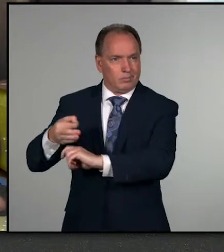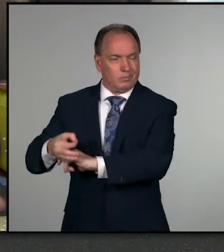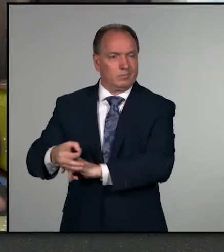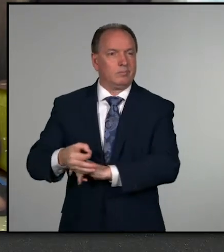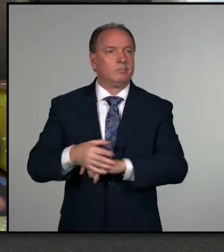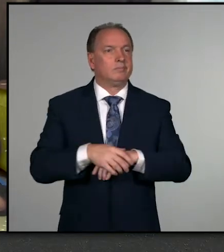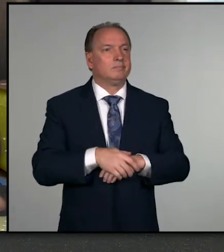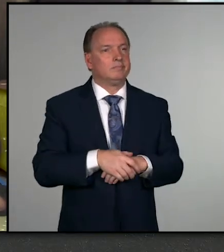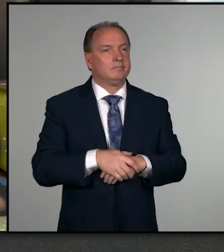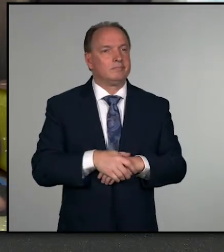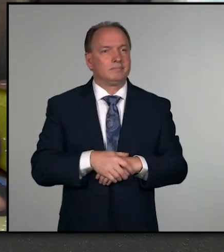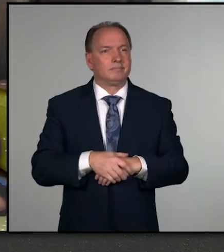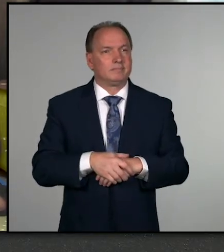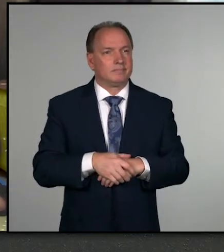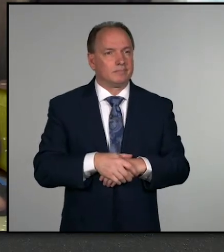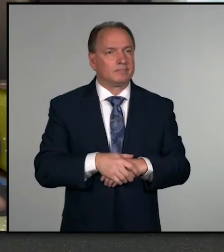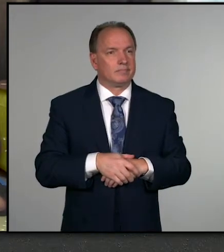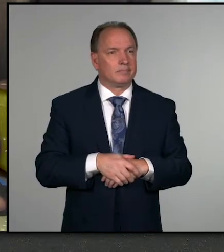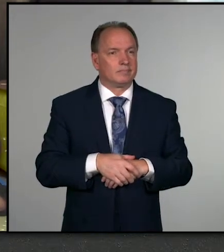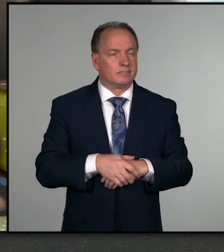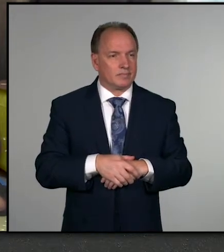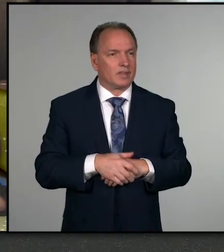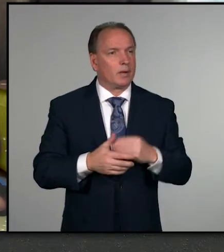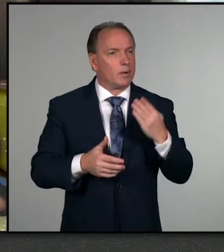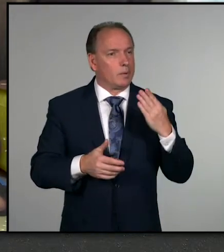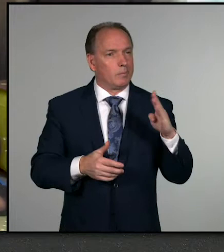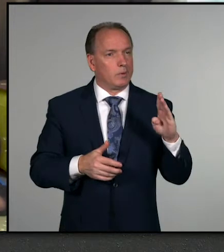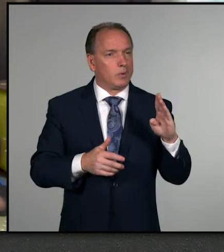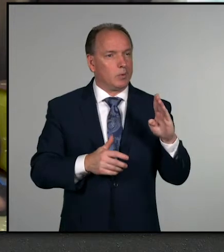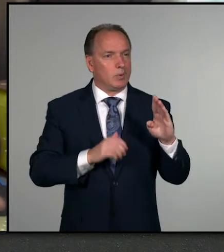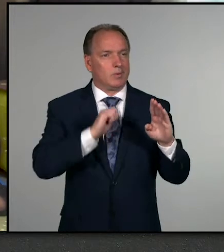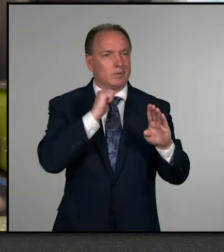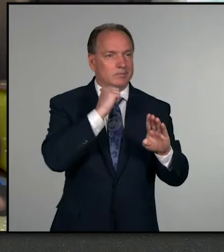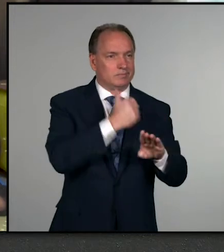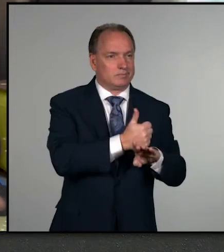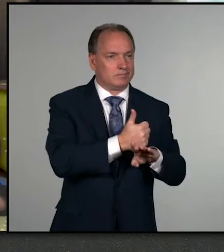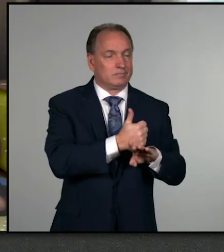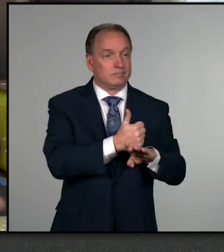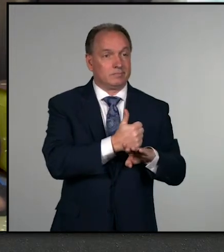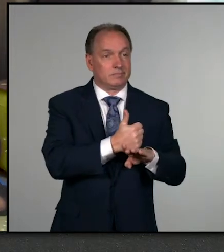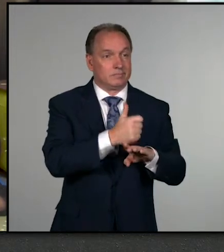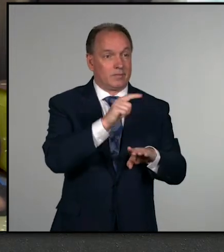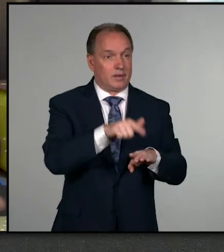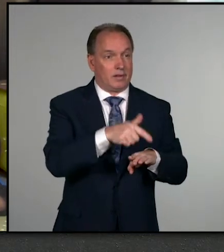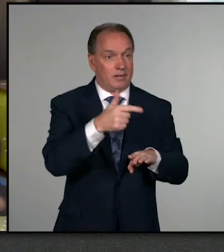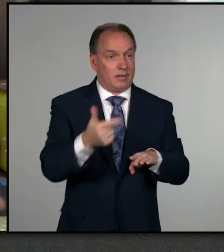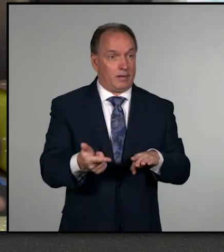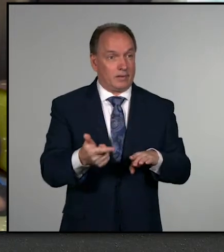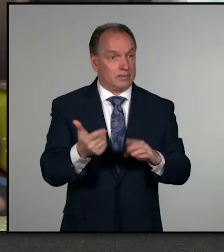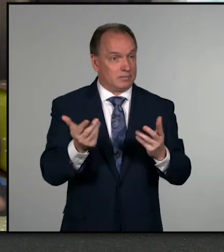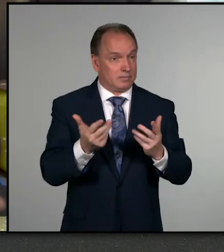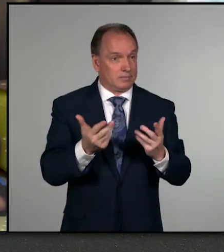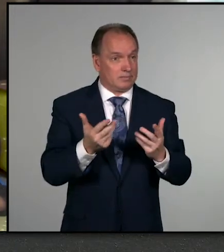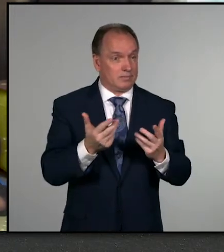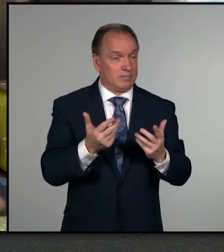Whoops, my red flower fell down. There we go. Okay, so we have blue, and our